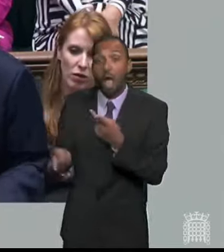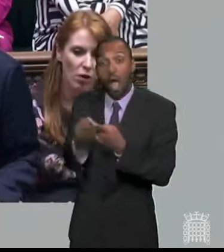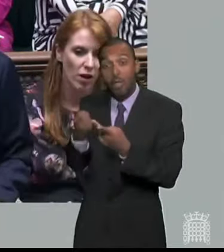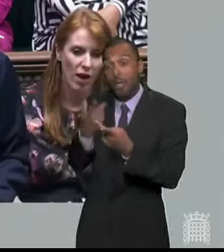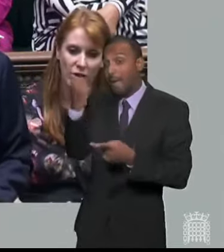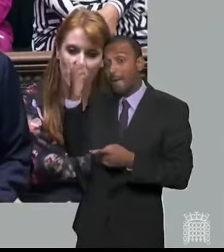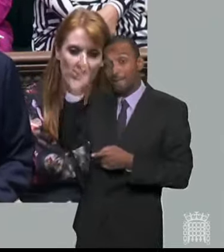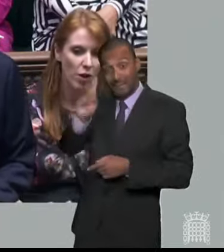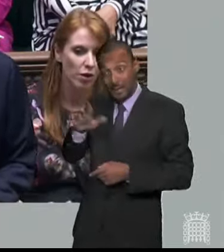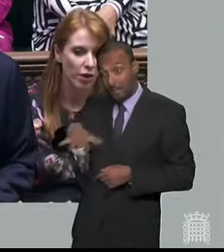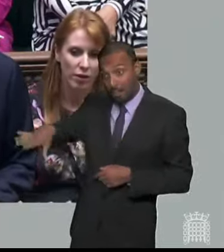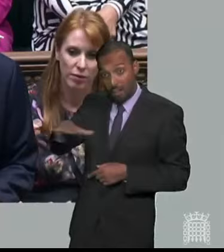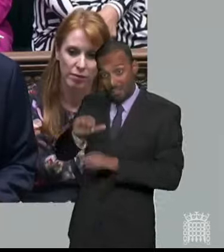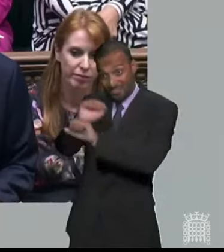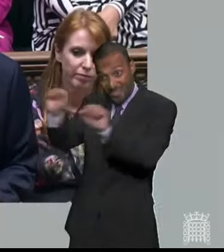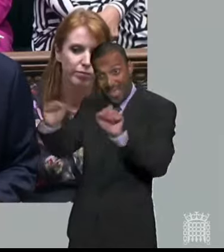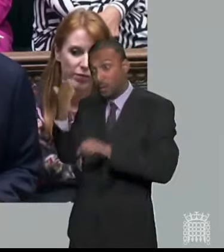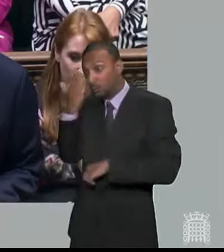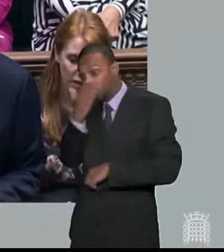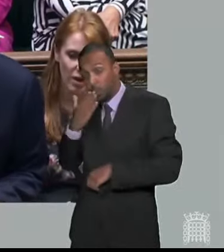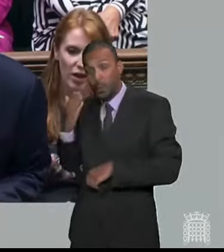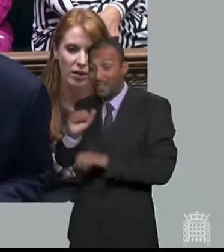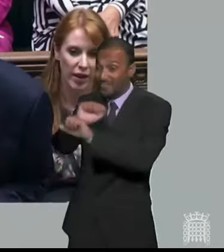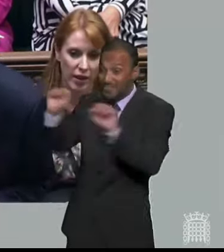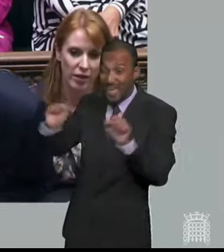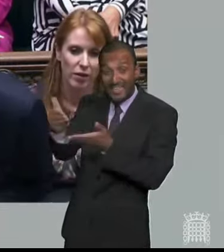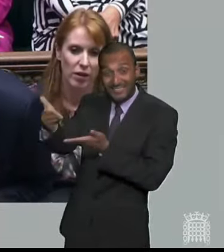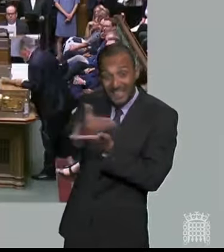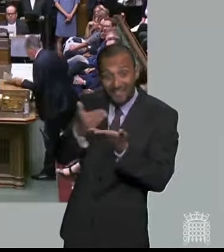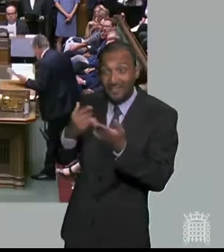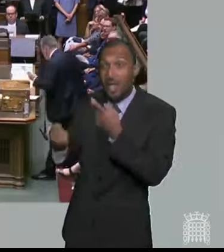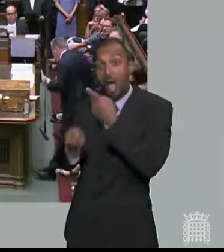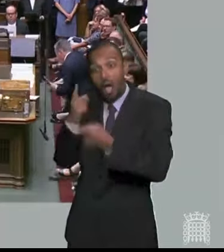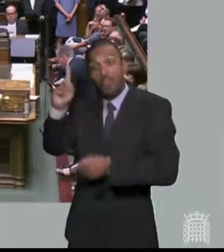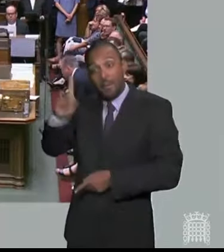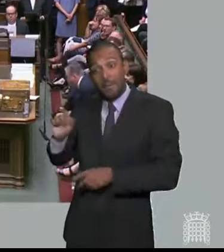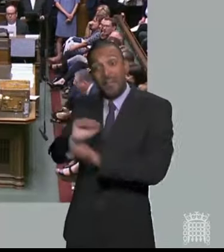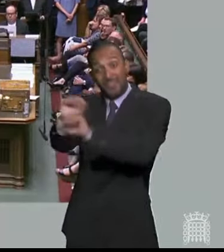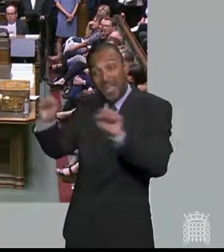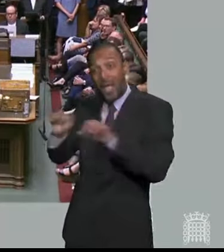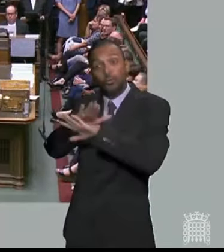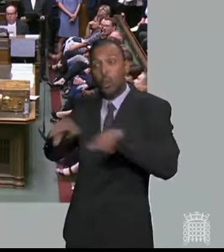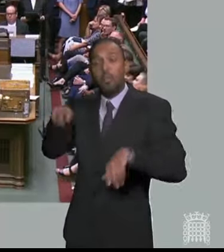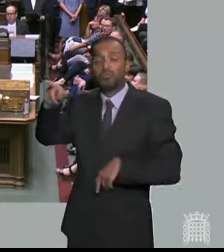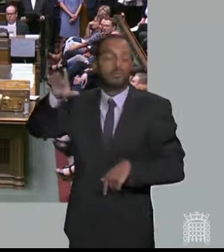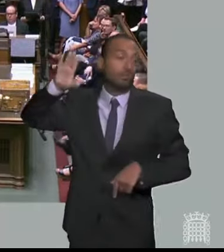people's schools, other people's safety, other people's children.